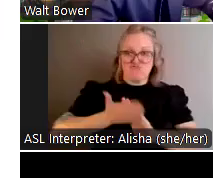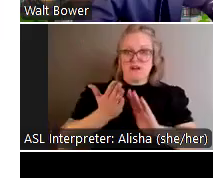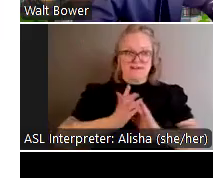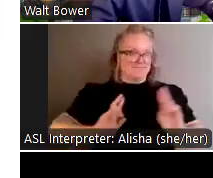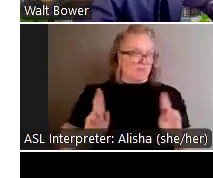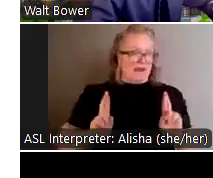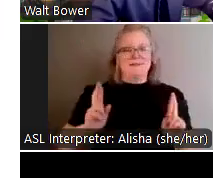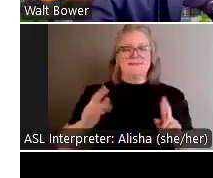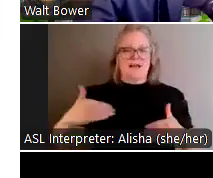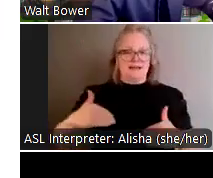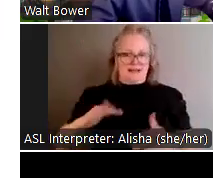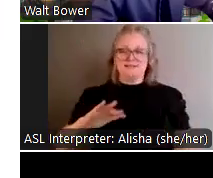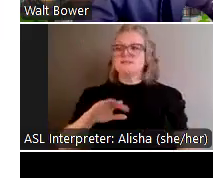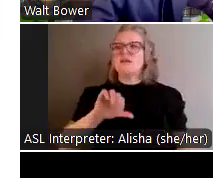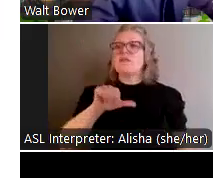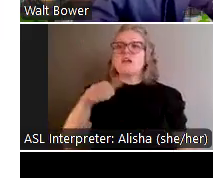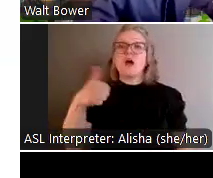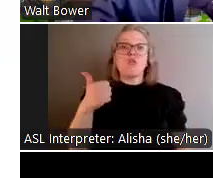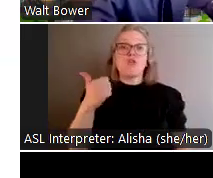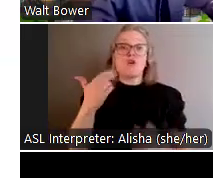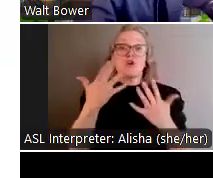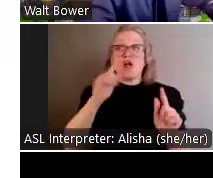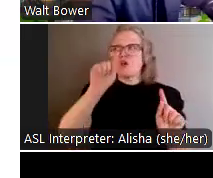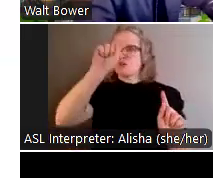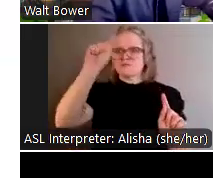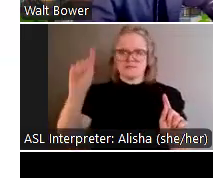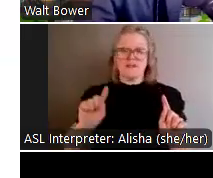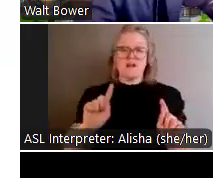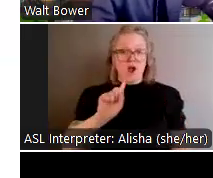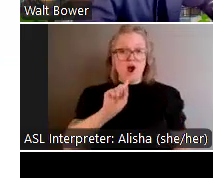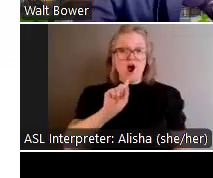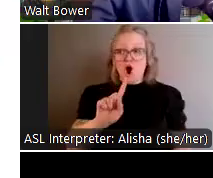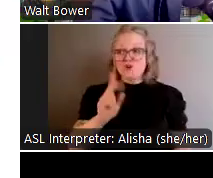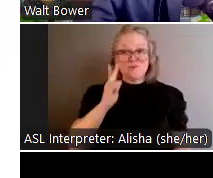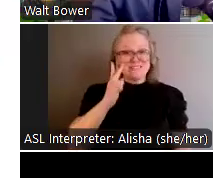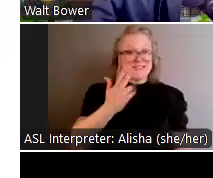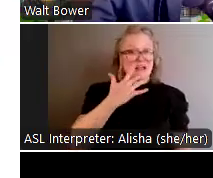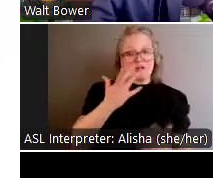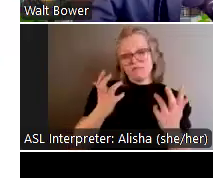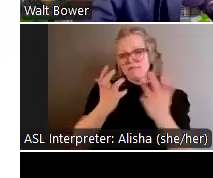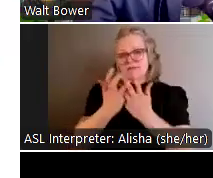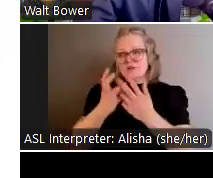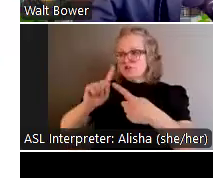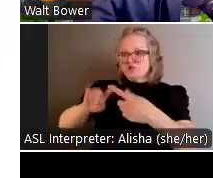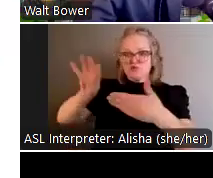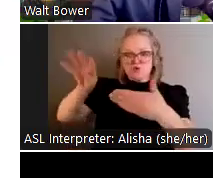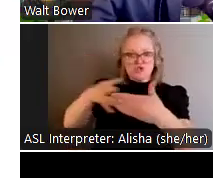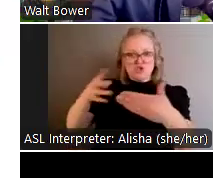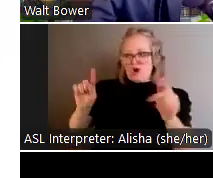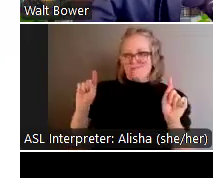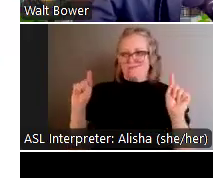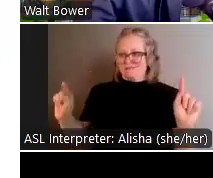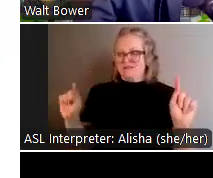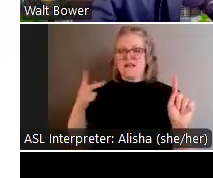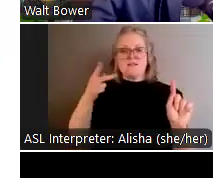yet. And then all the other wonderful colors, they actually, each color goes to a PACE organization.